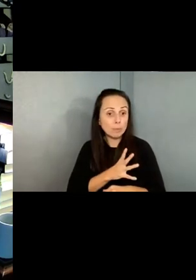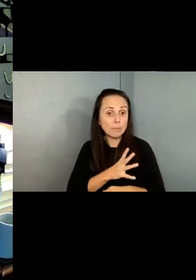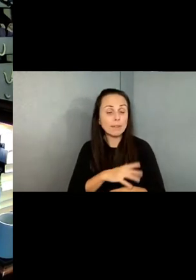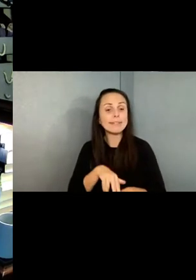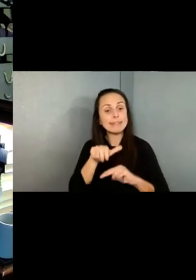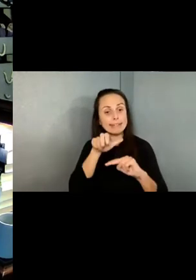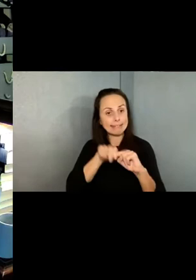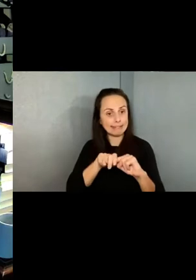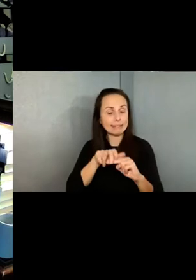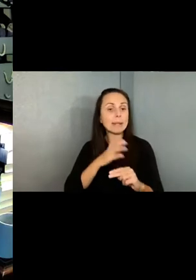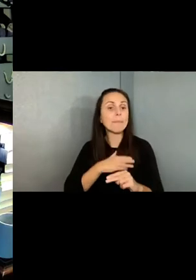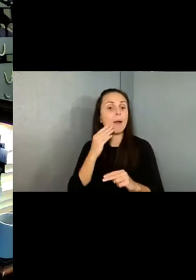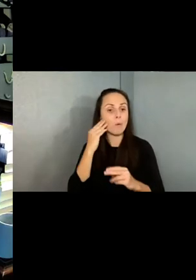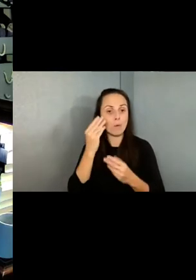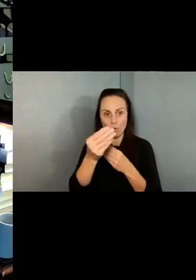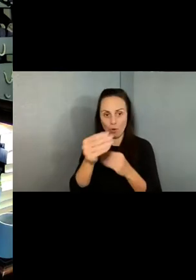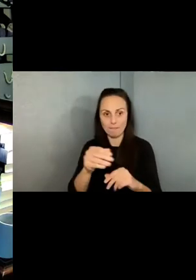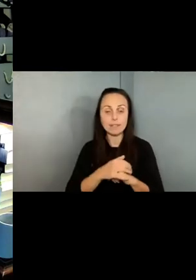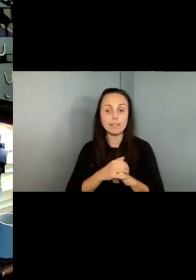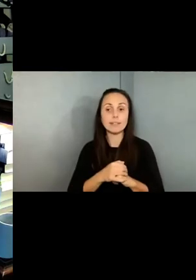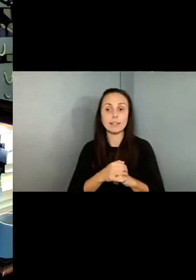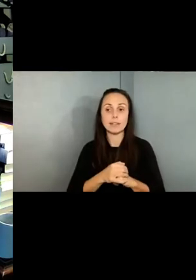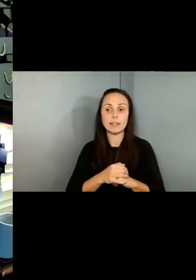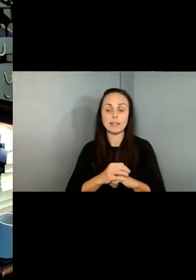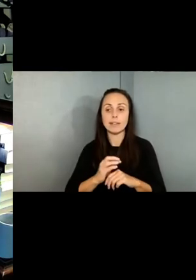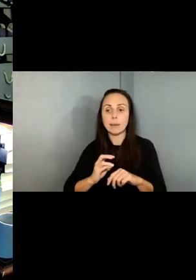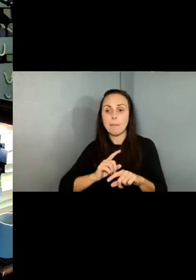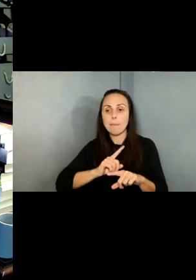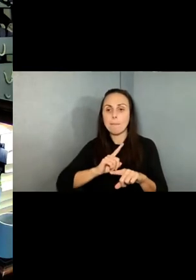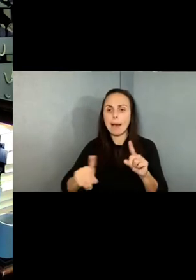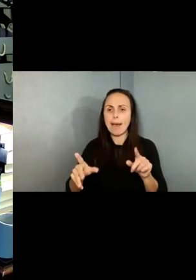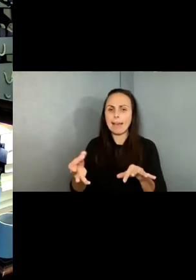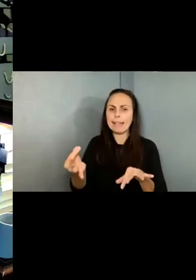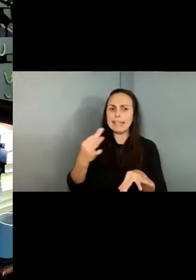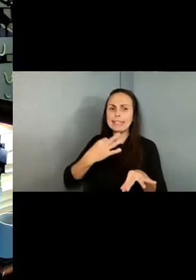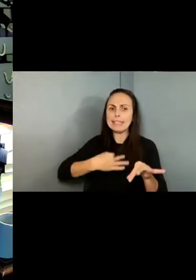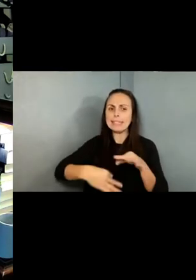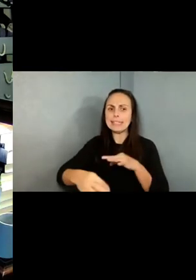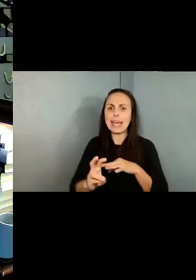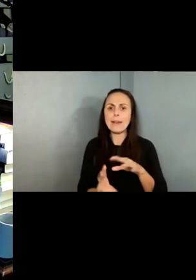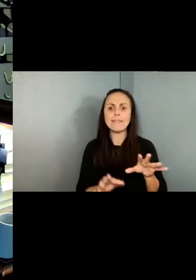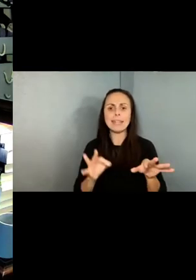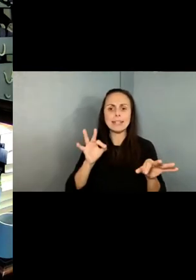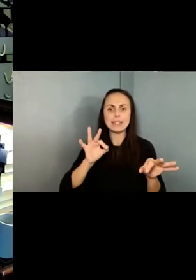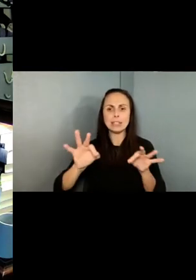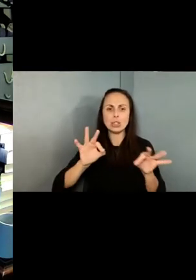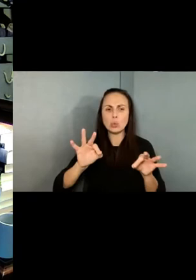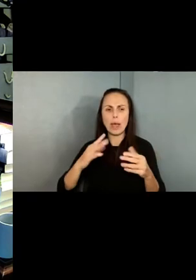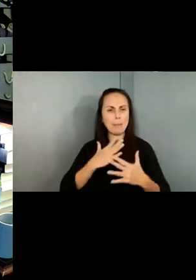my home office, but instead of a description of my